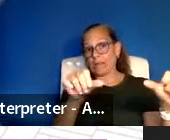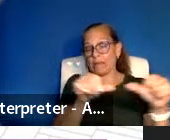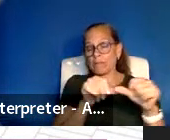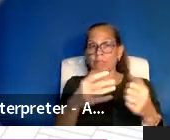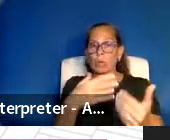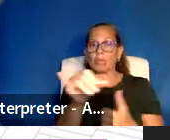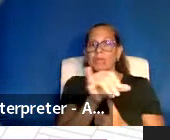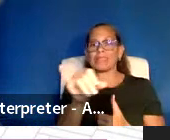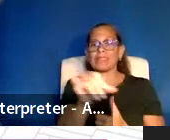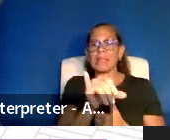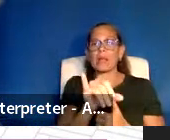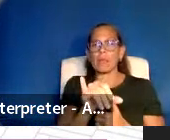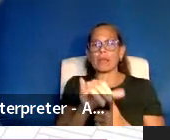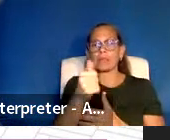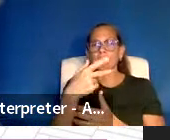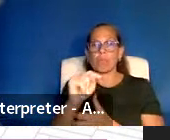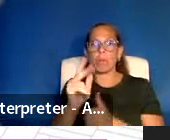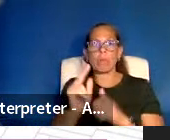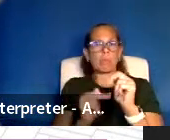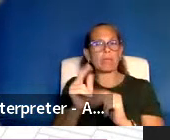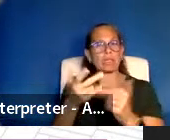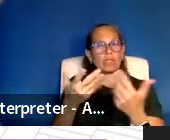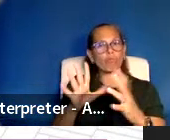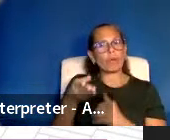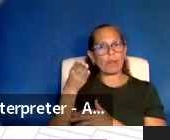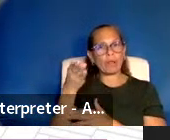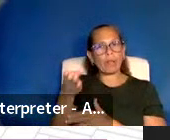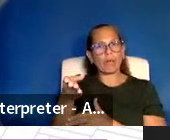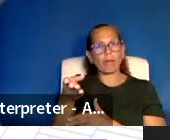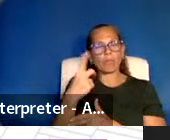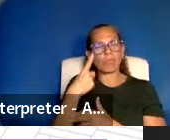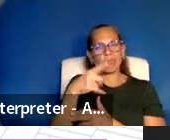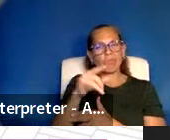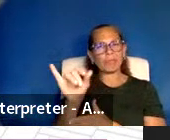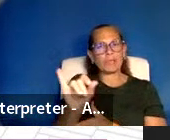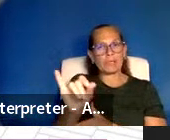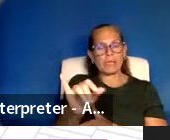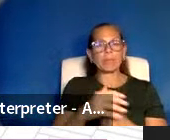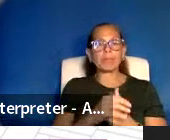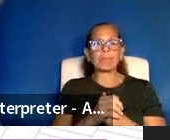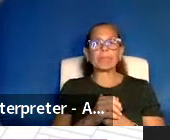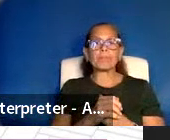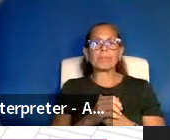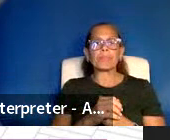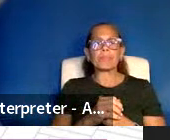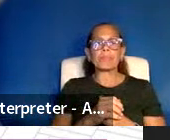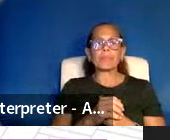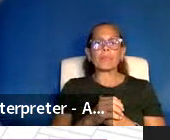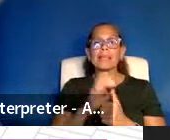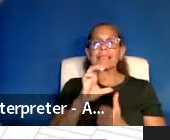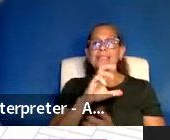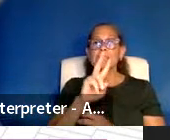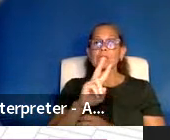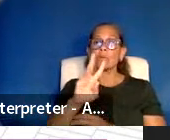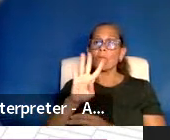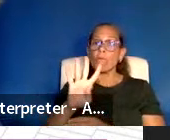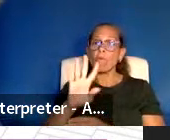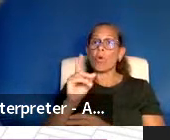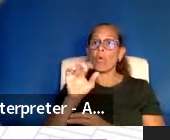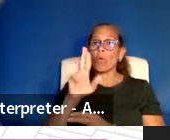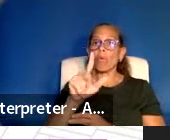similar to the few apartment buildings that you can already find on East Tremont Avenue here. The C24